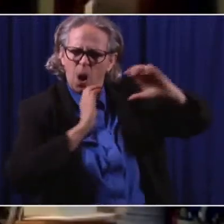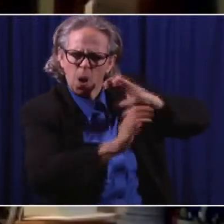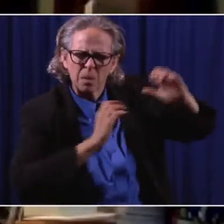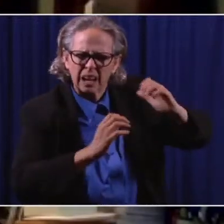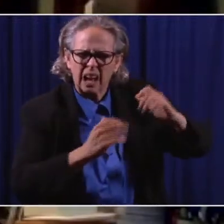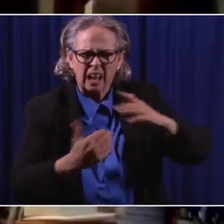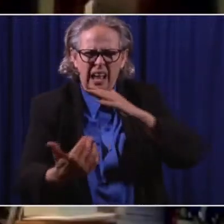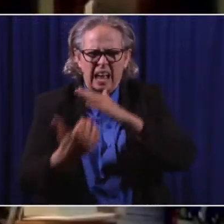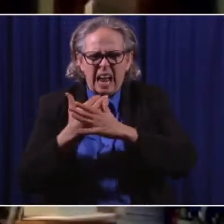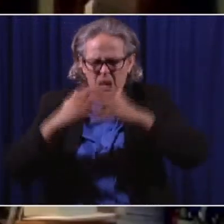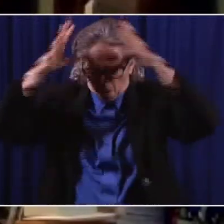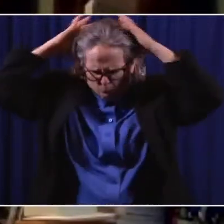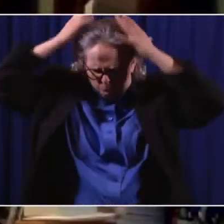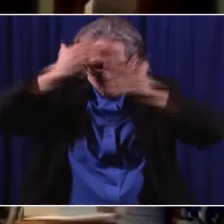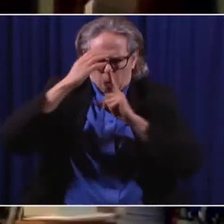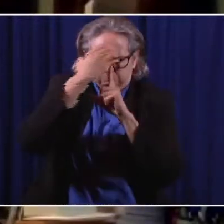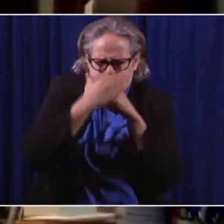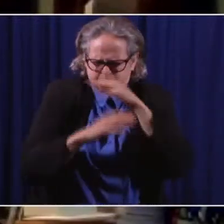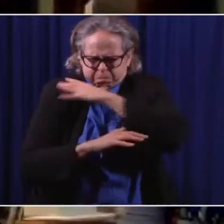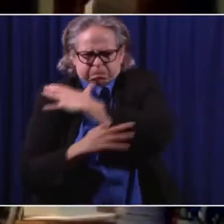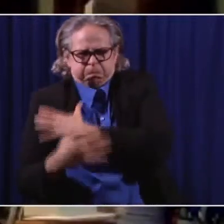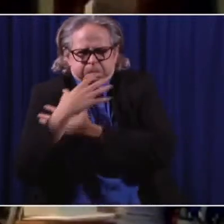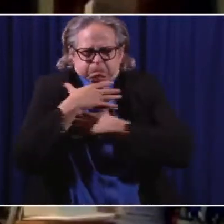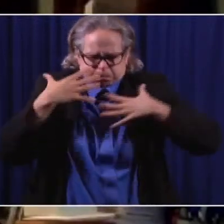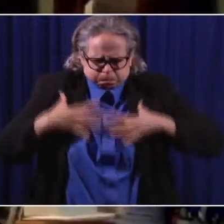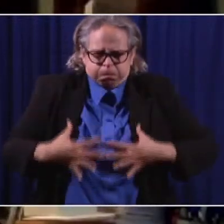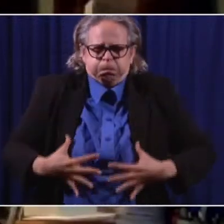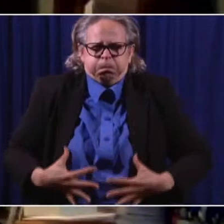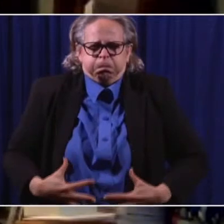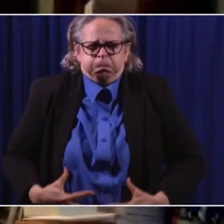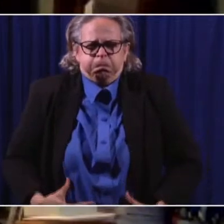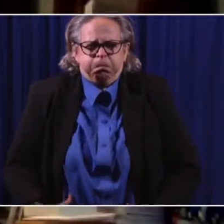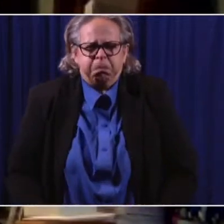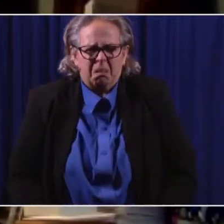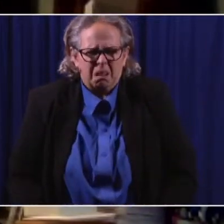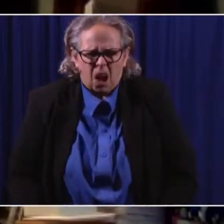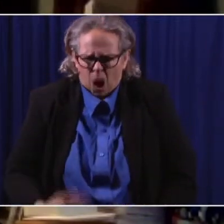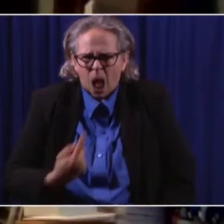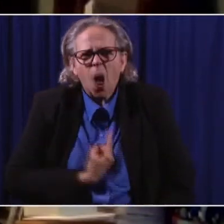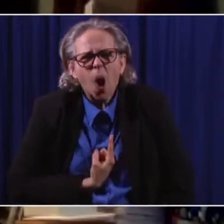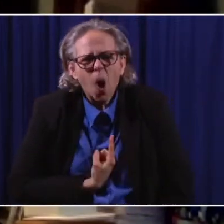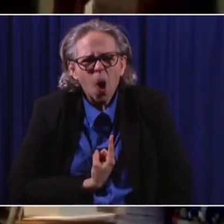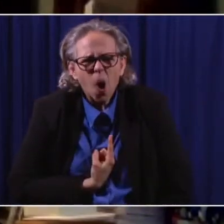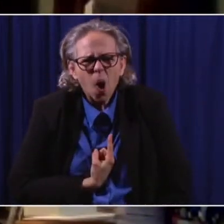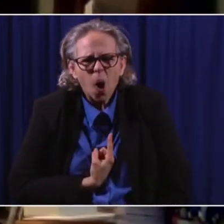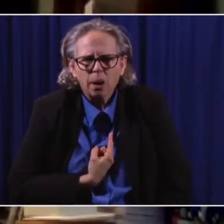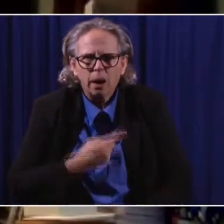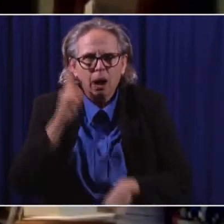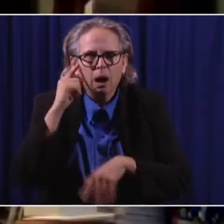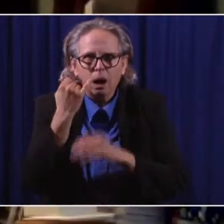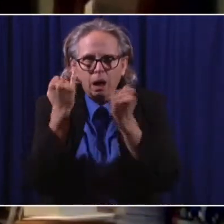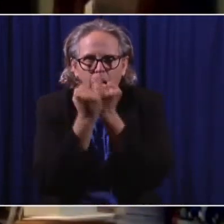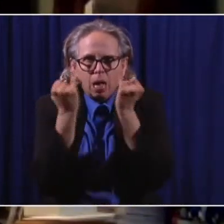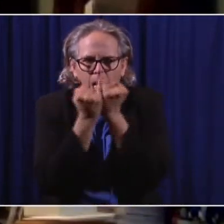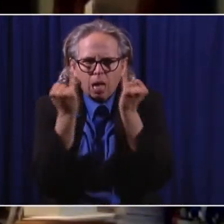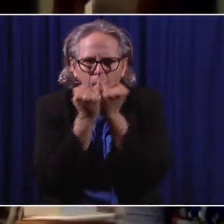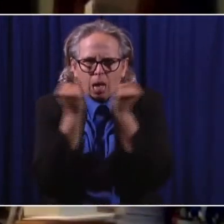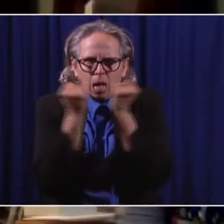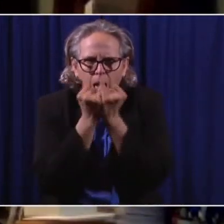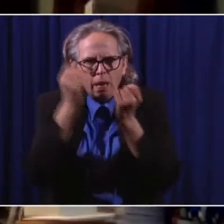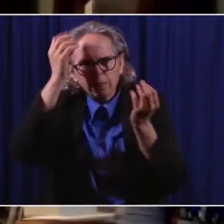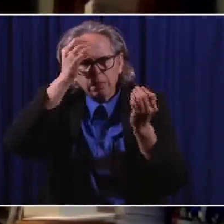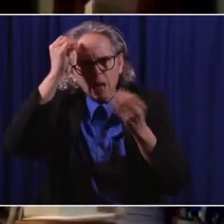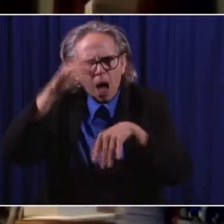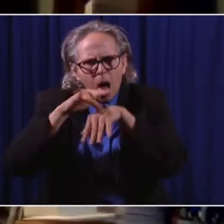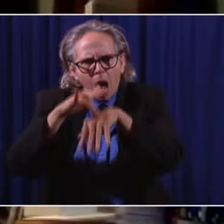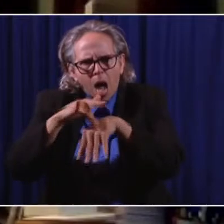PPE. And so you're just left alone with your thoughts. And, that's one of the things that I think people